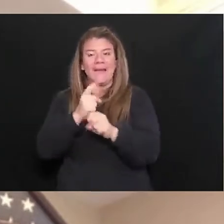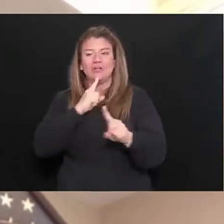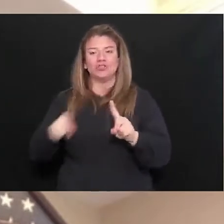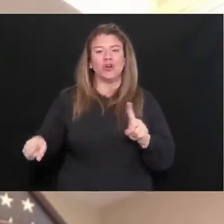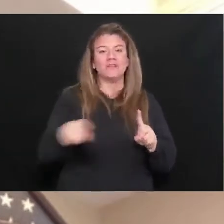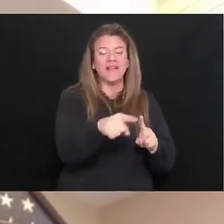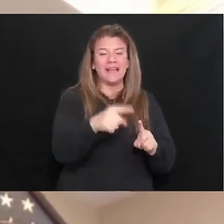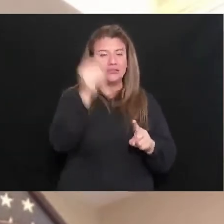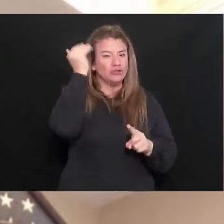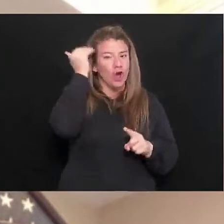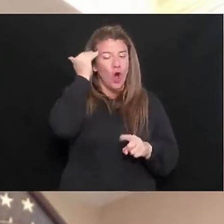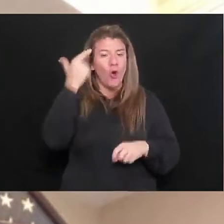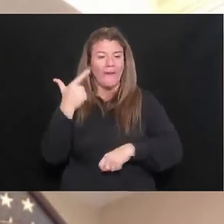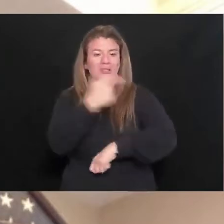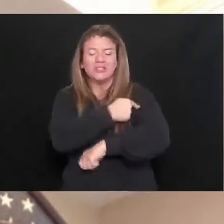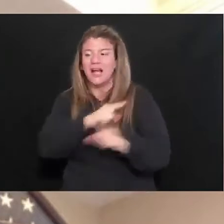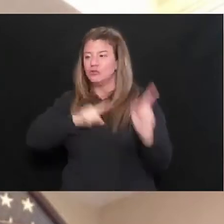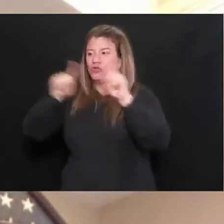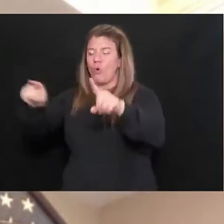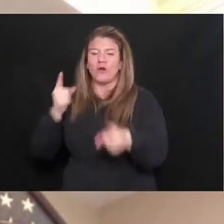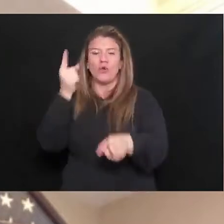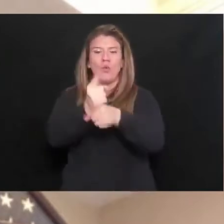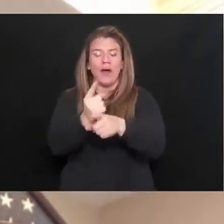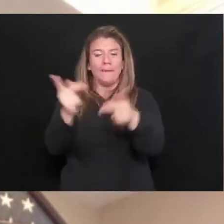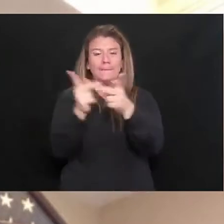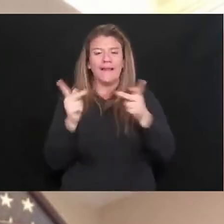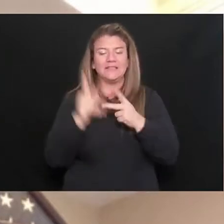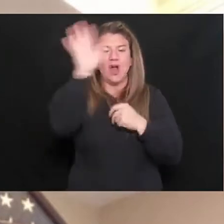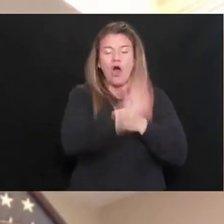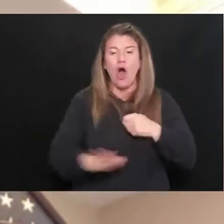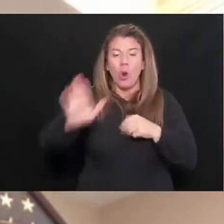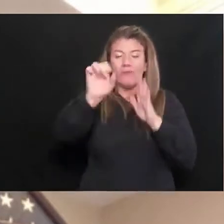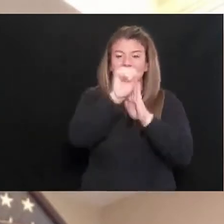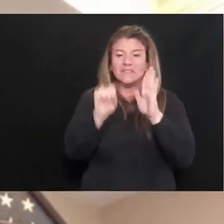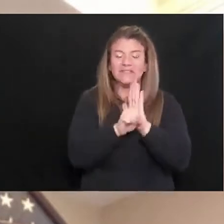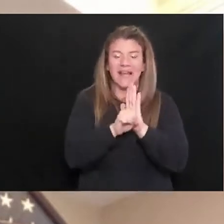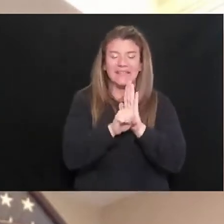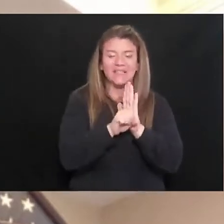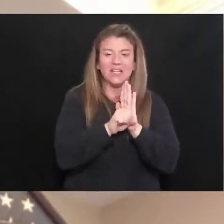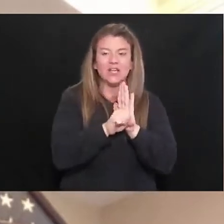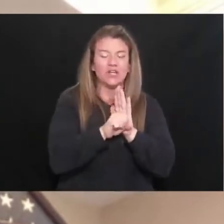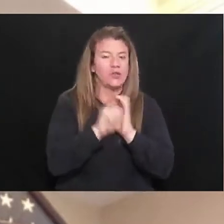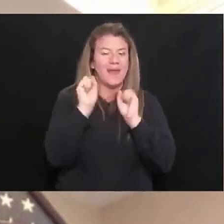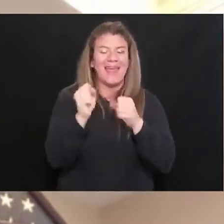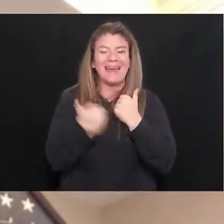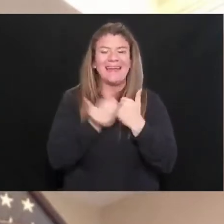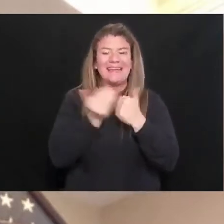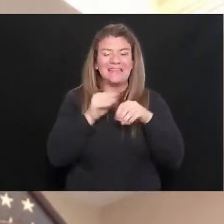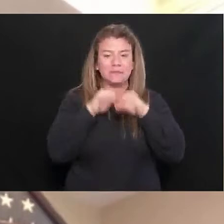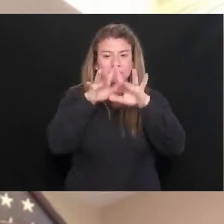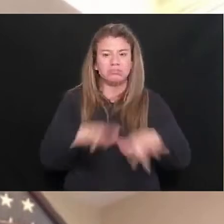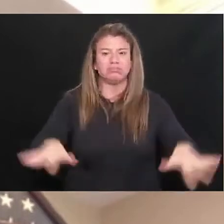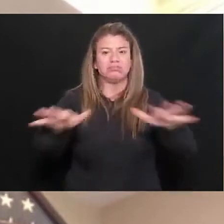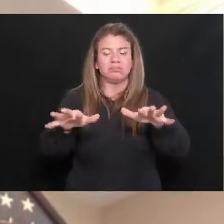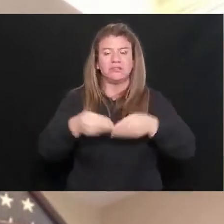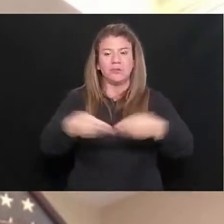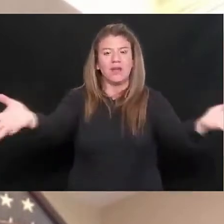right places across the state of West Virginia, so they can go easily into the arms of those who